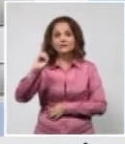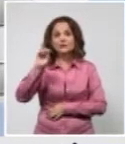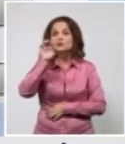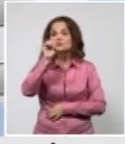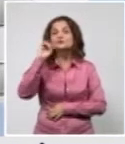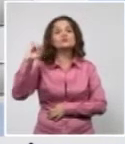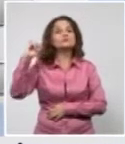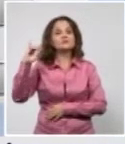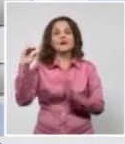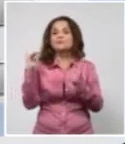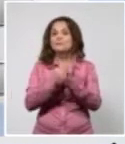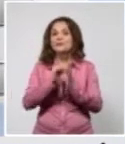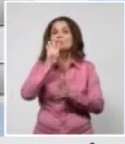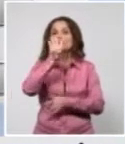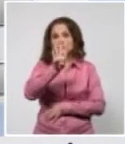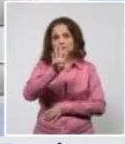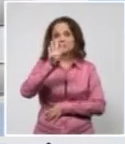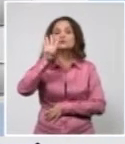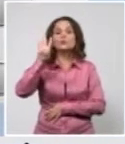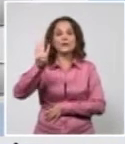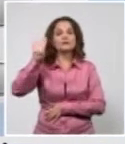606,444, of which